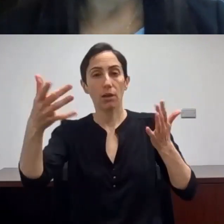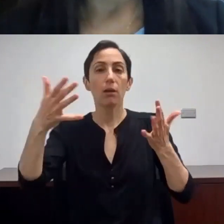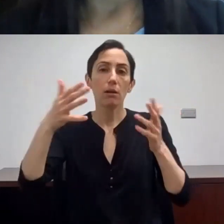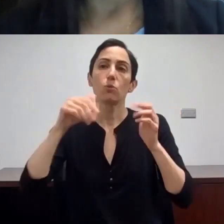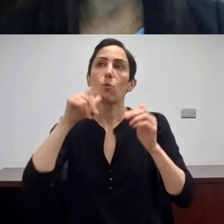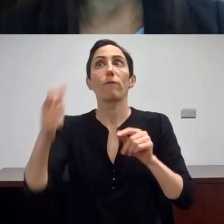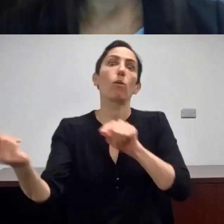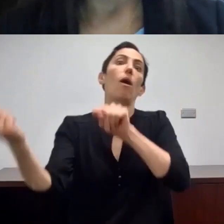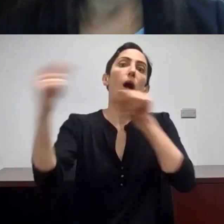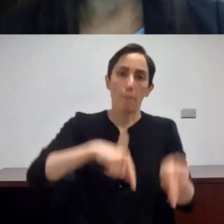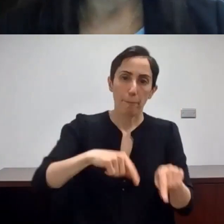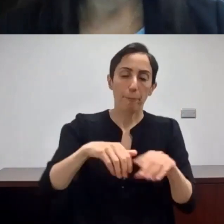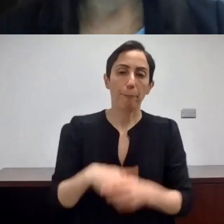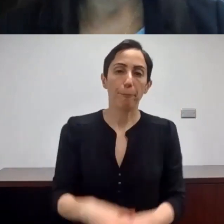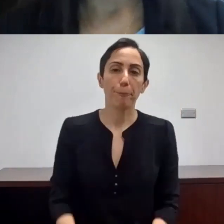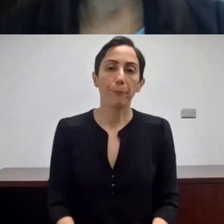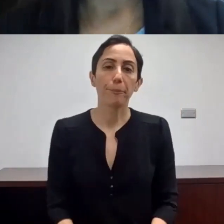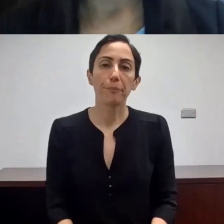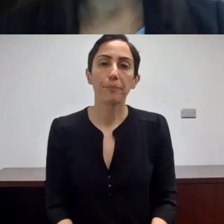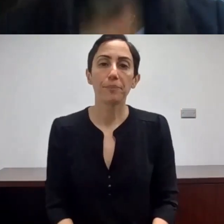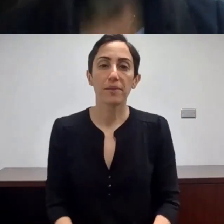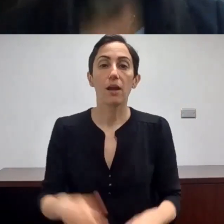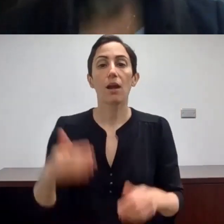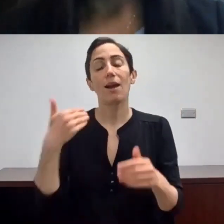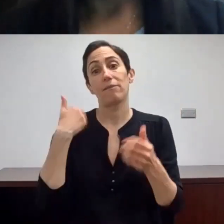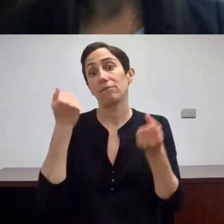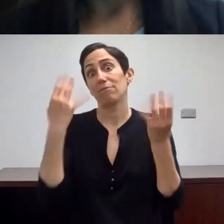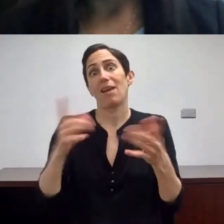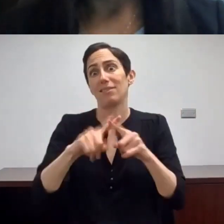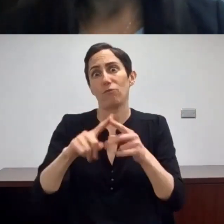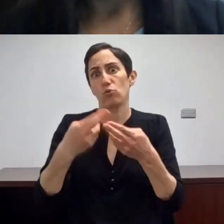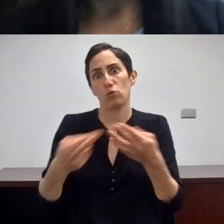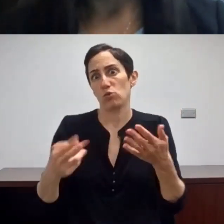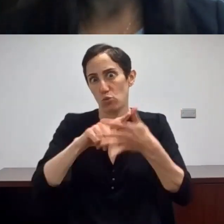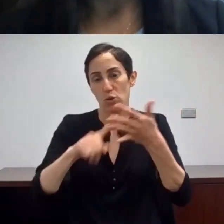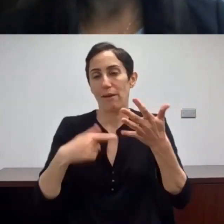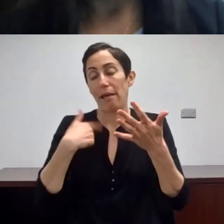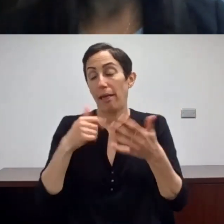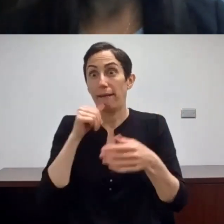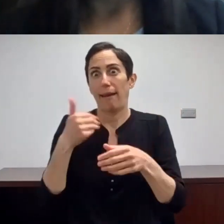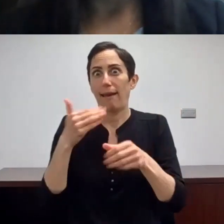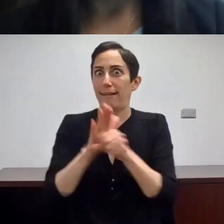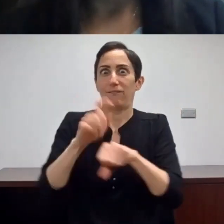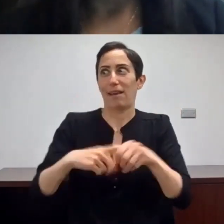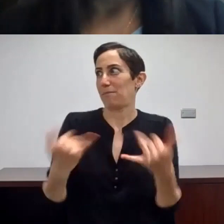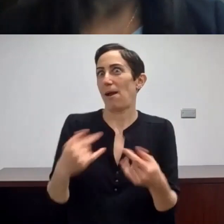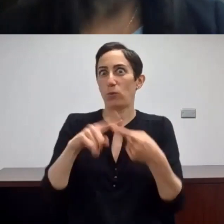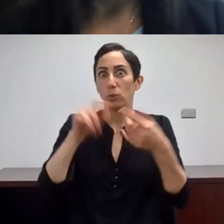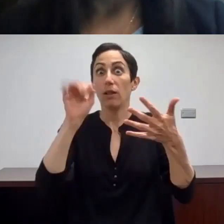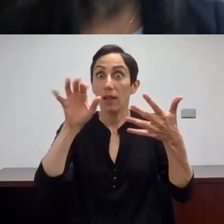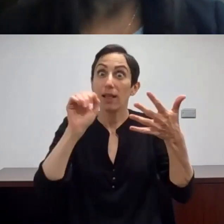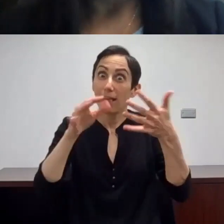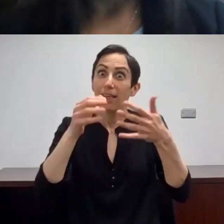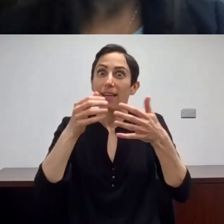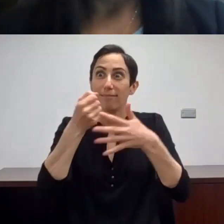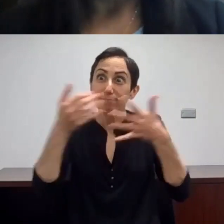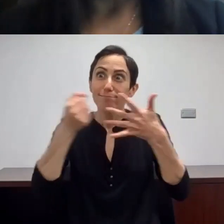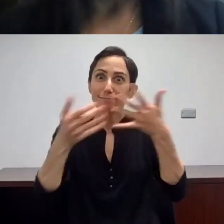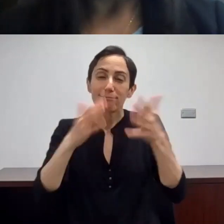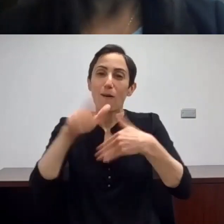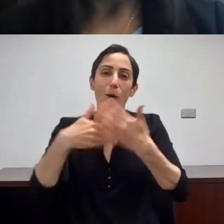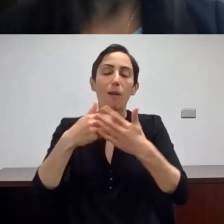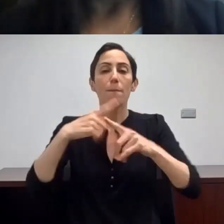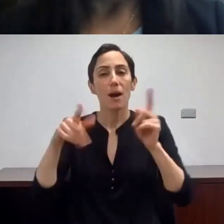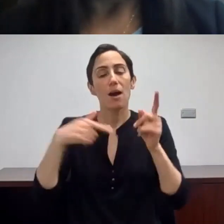in the time that we have together, but I encourage you to go to cancer.org and look at our caregiver section and see